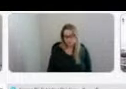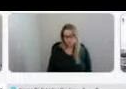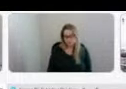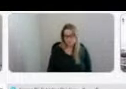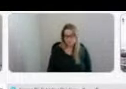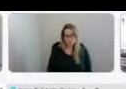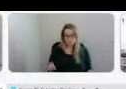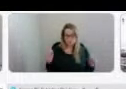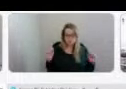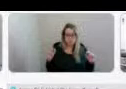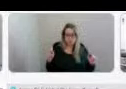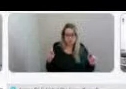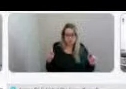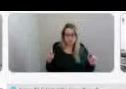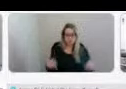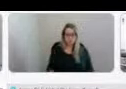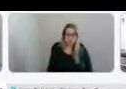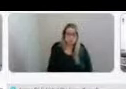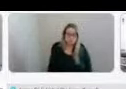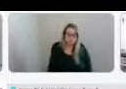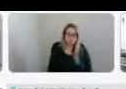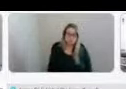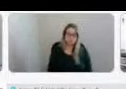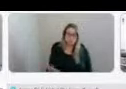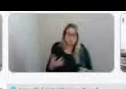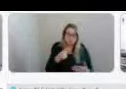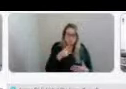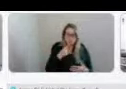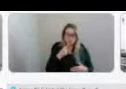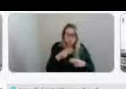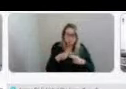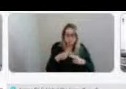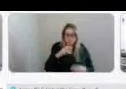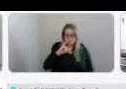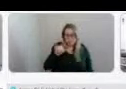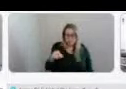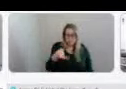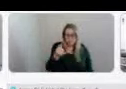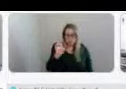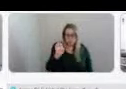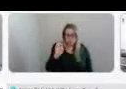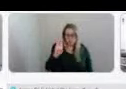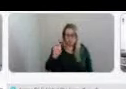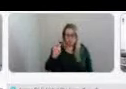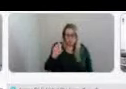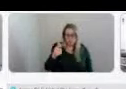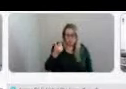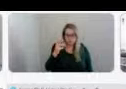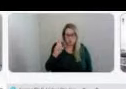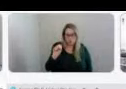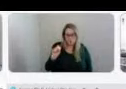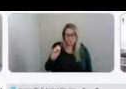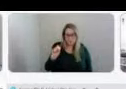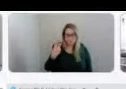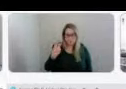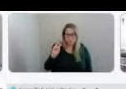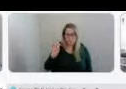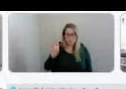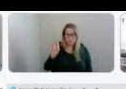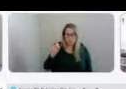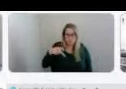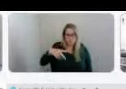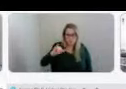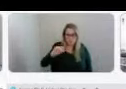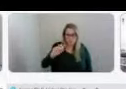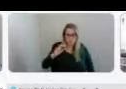okay what i'm going to say today my name is joe bogart i'm miranda pima county what i'm going to say today or